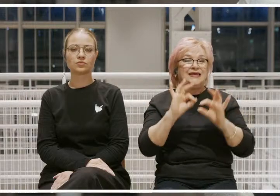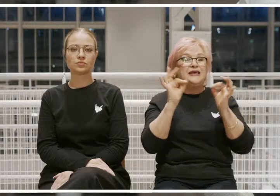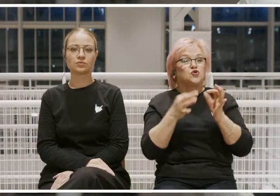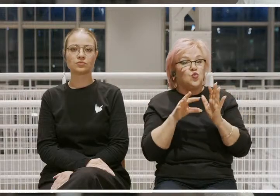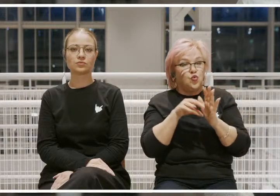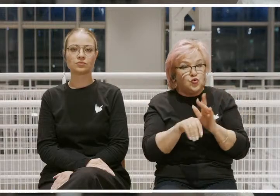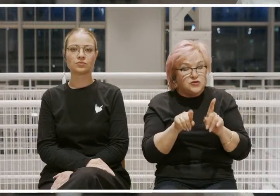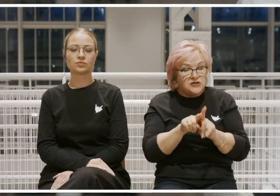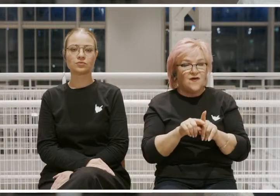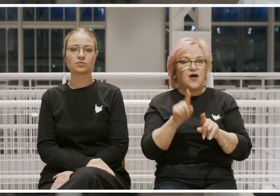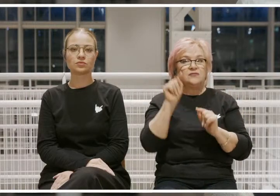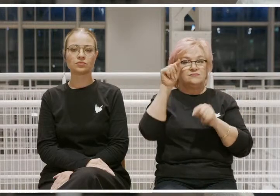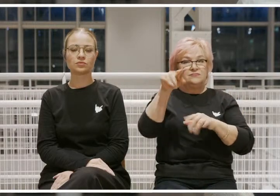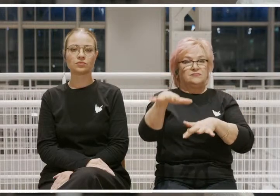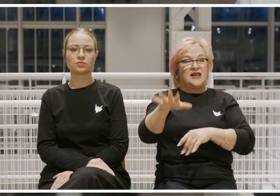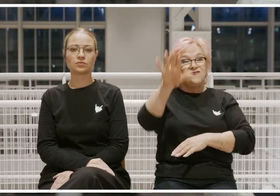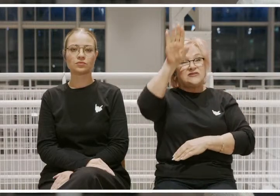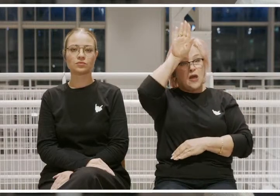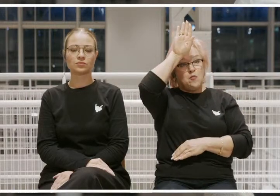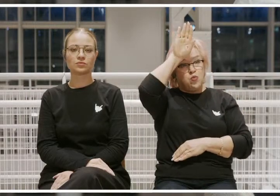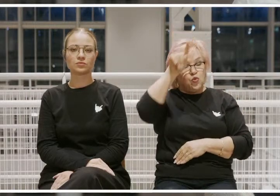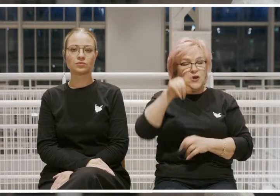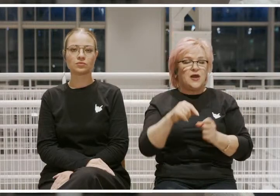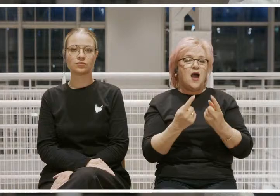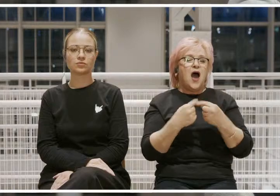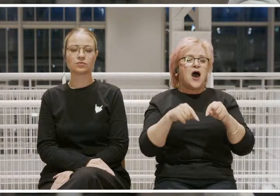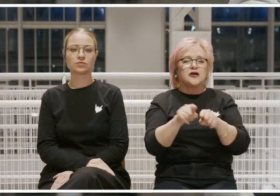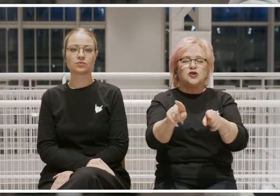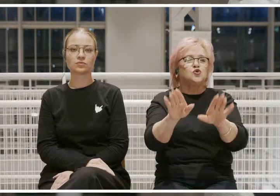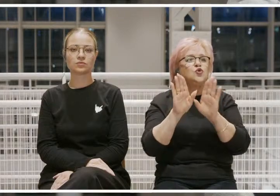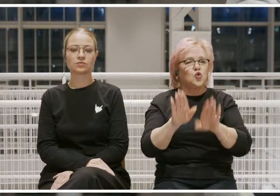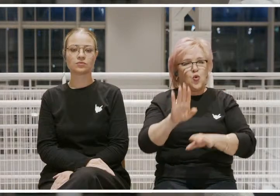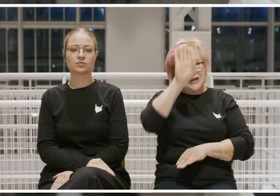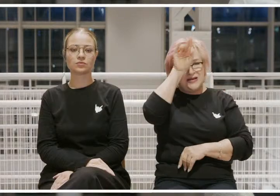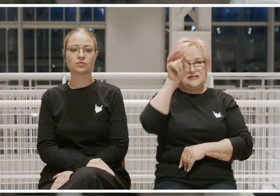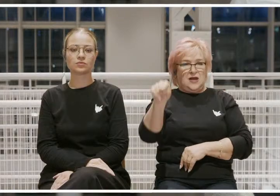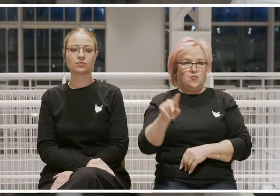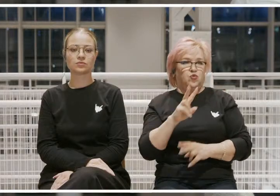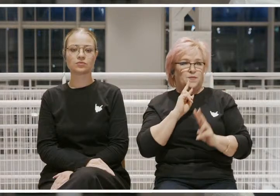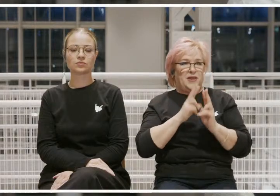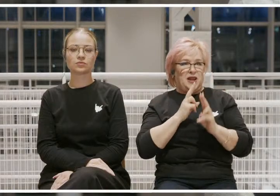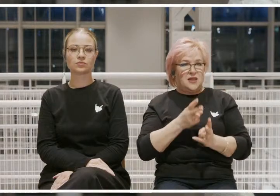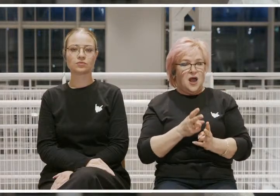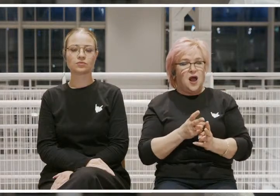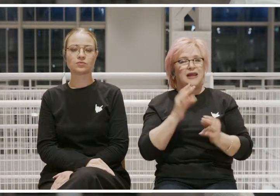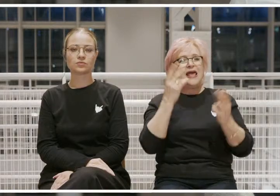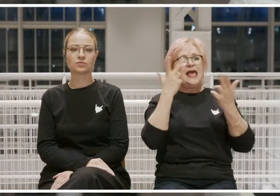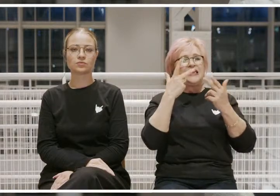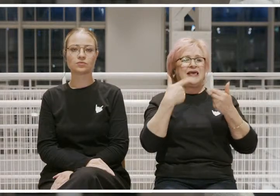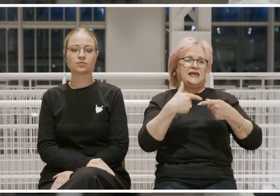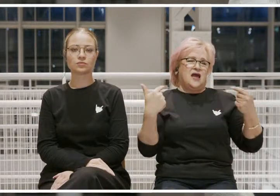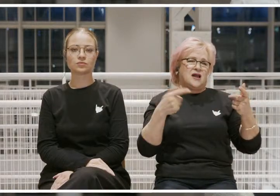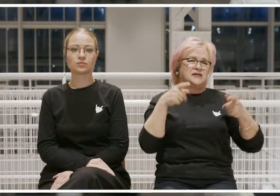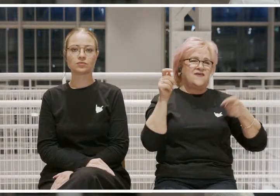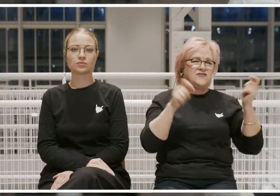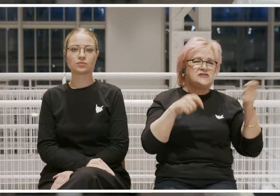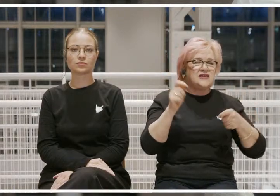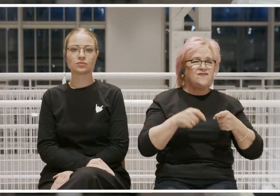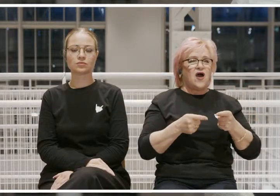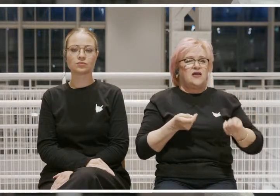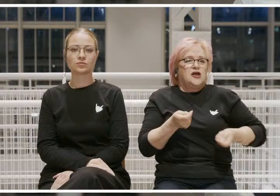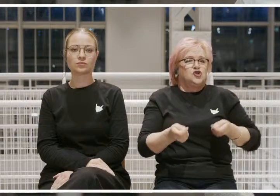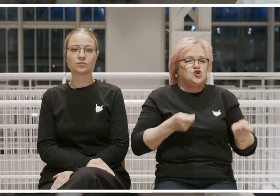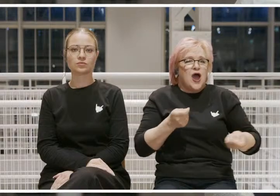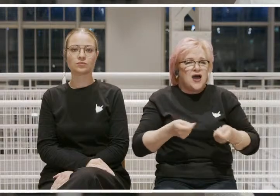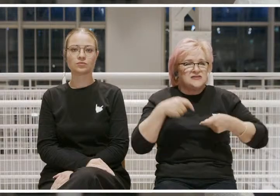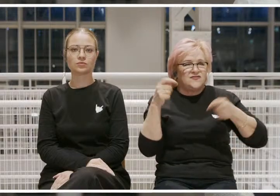It is not only organizing Istanbul Biennial, but it also organizes the film festival, the jazz festival, the music festival, the theater